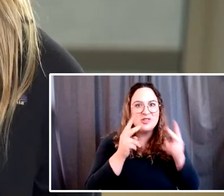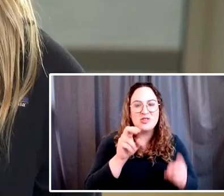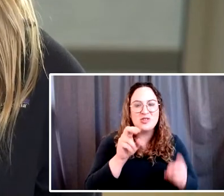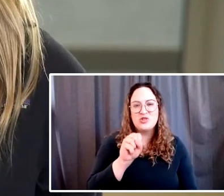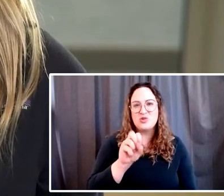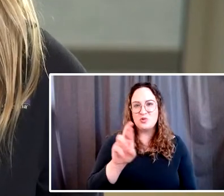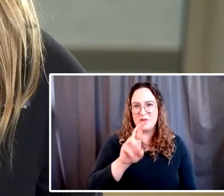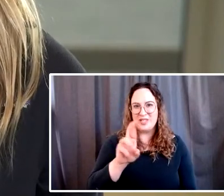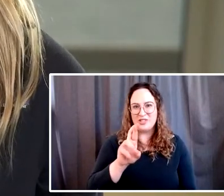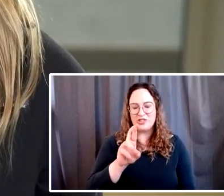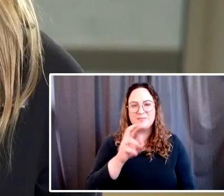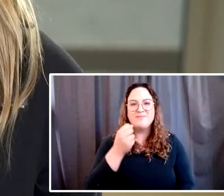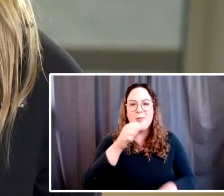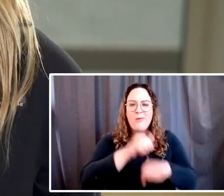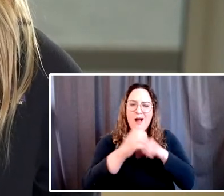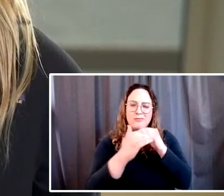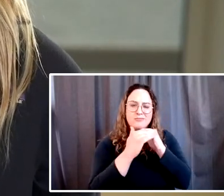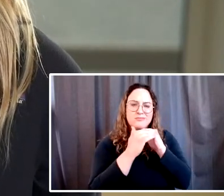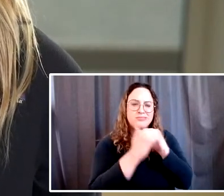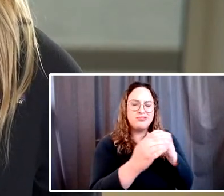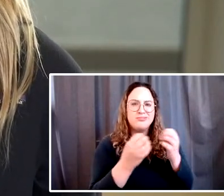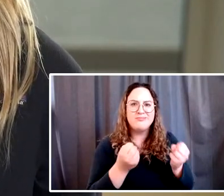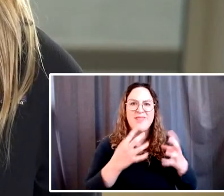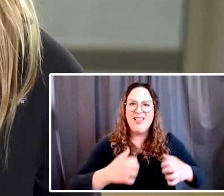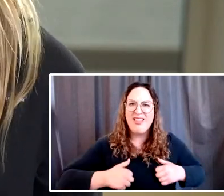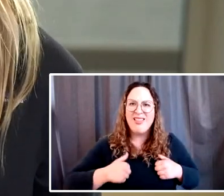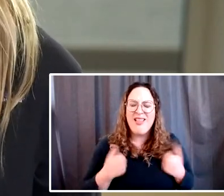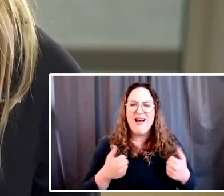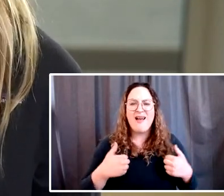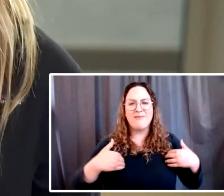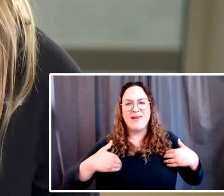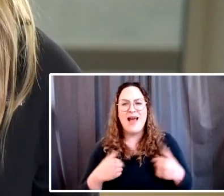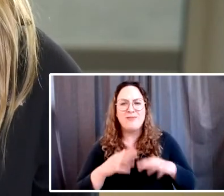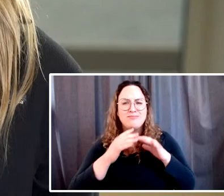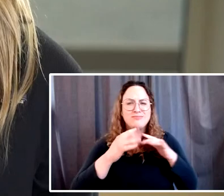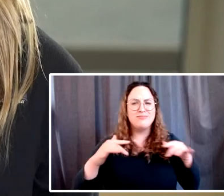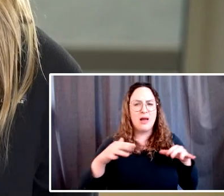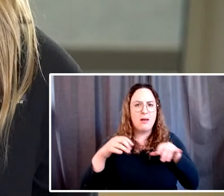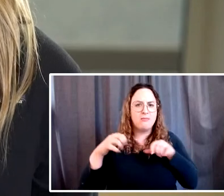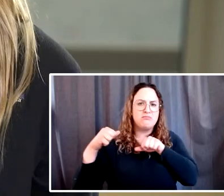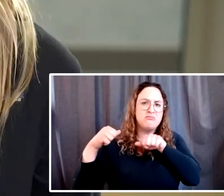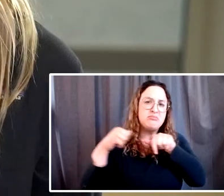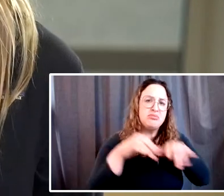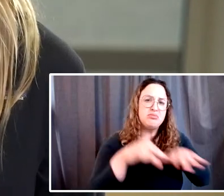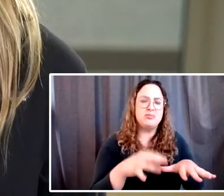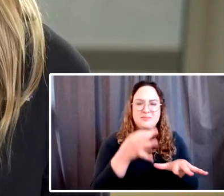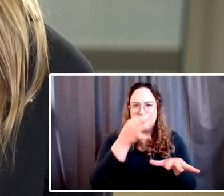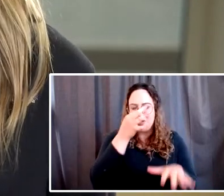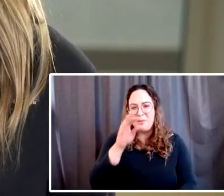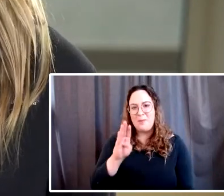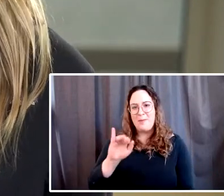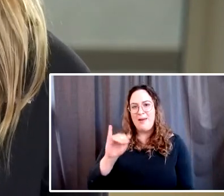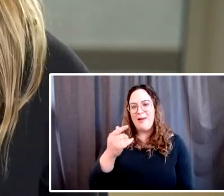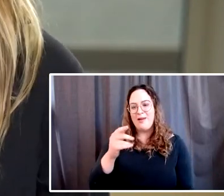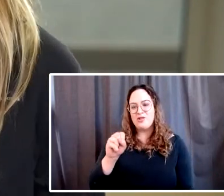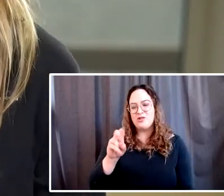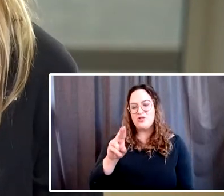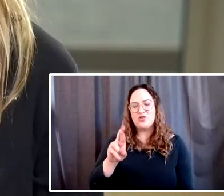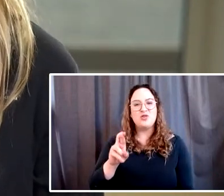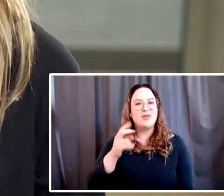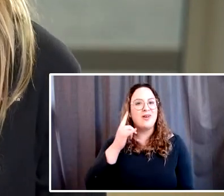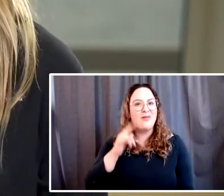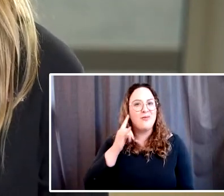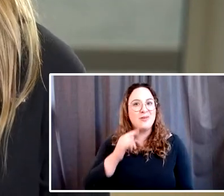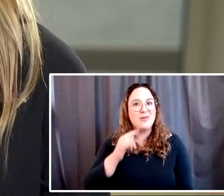life located within Monterey Bay National Marine Sanctuary, just off the coast of Big Sur. Right now, researchers